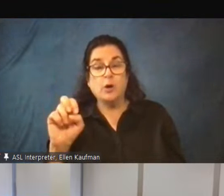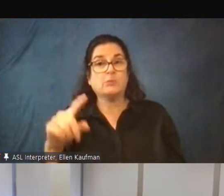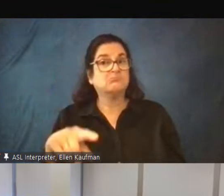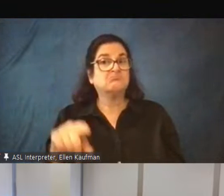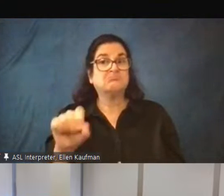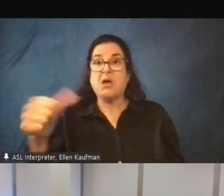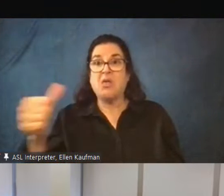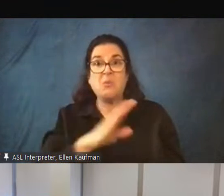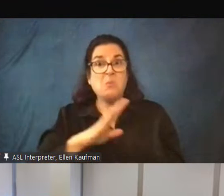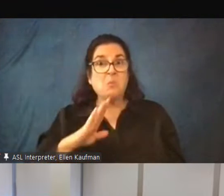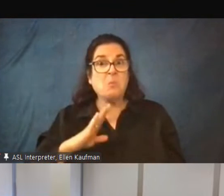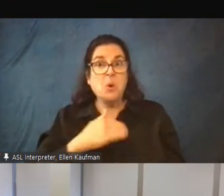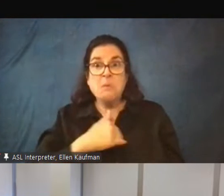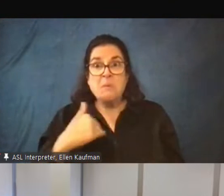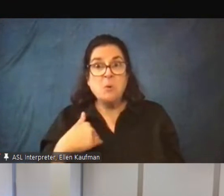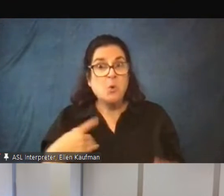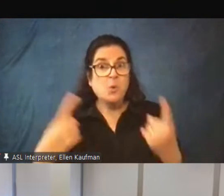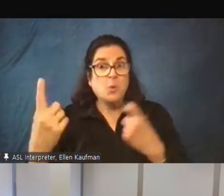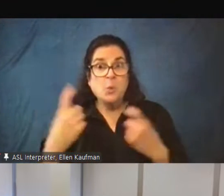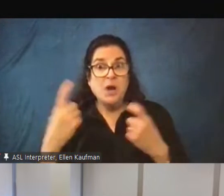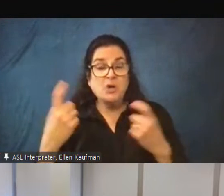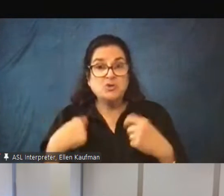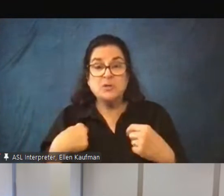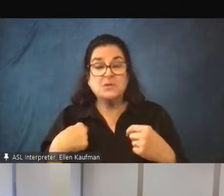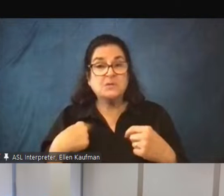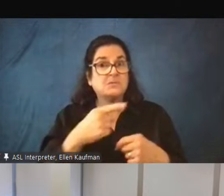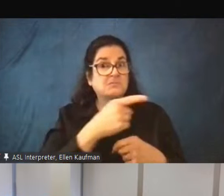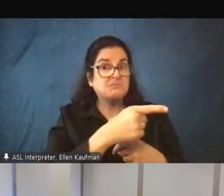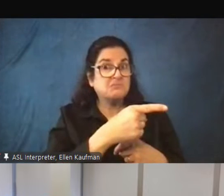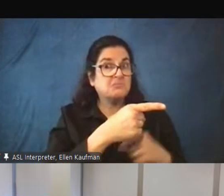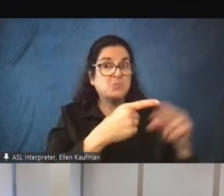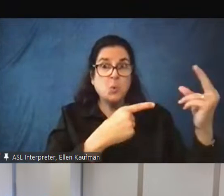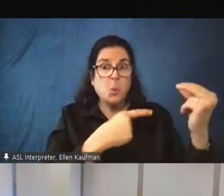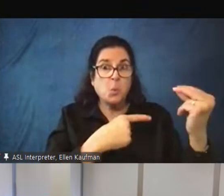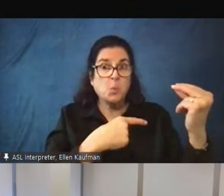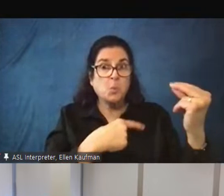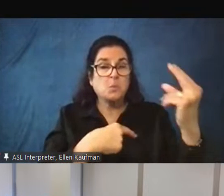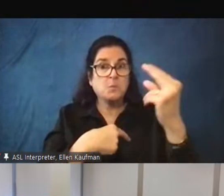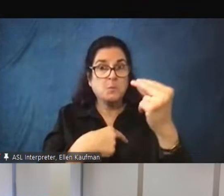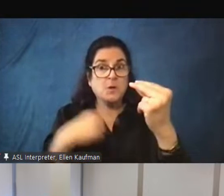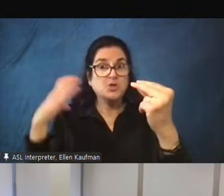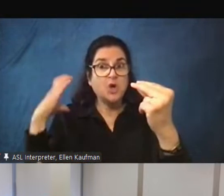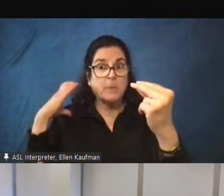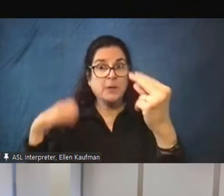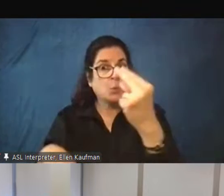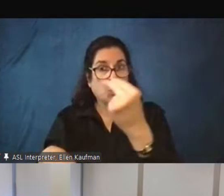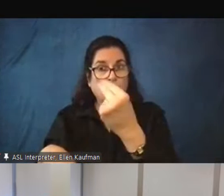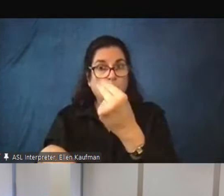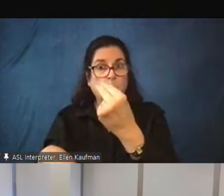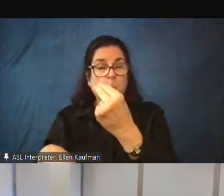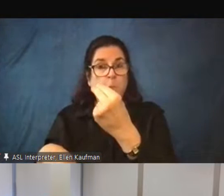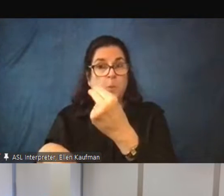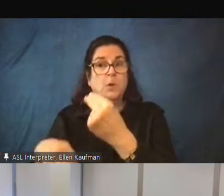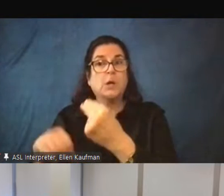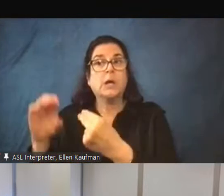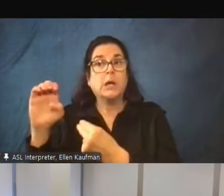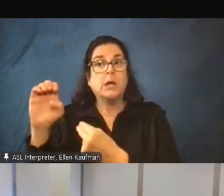questions? No questions. Director Ortiz, any questions? None. Chairman Barclay? None. Director Eady, any